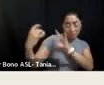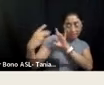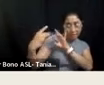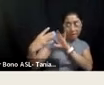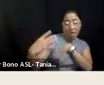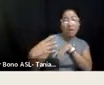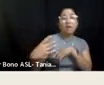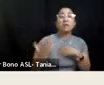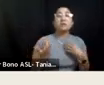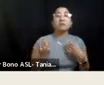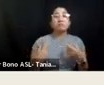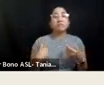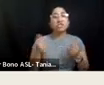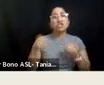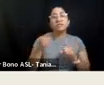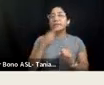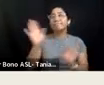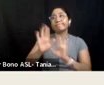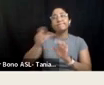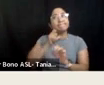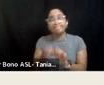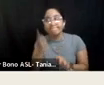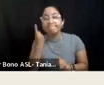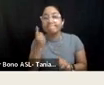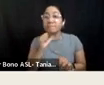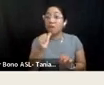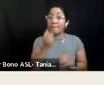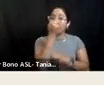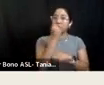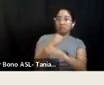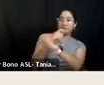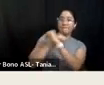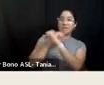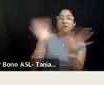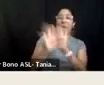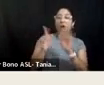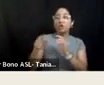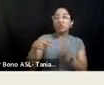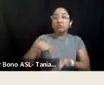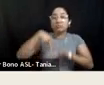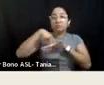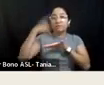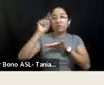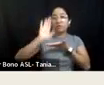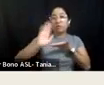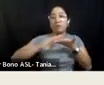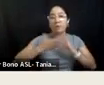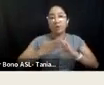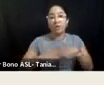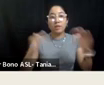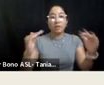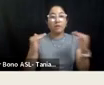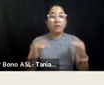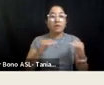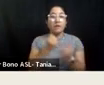got it. And that's not you being defensive. That's you standing up for not just you, but also the way your community is represented. Everything needs to make sense by the end